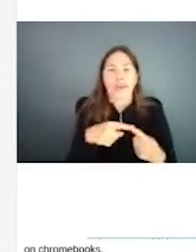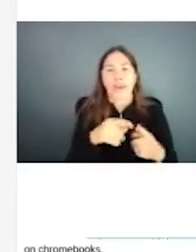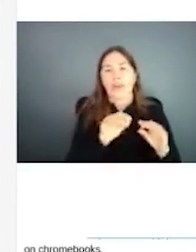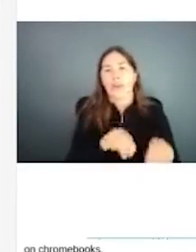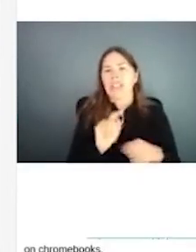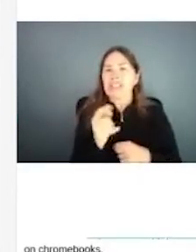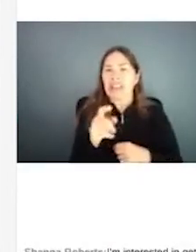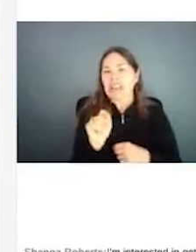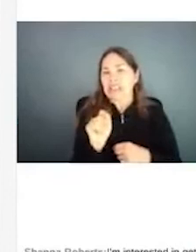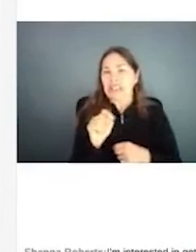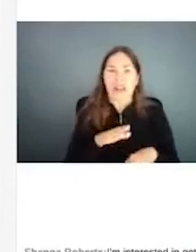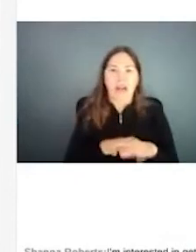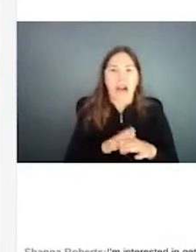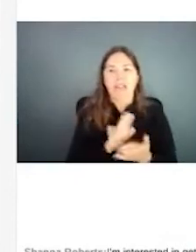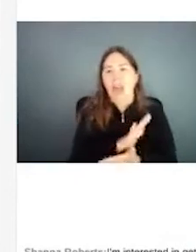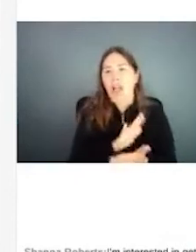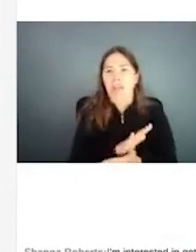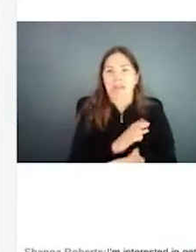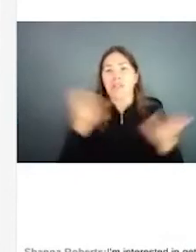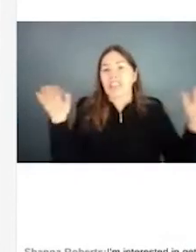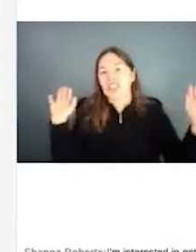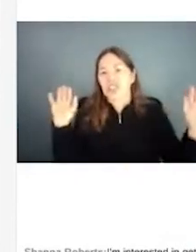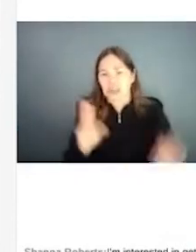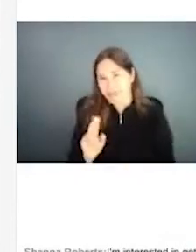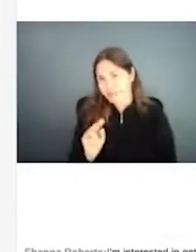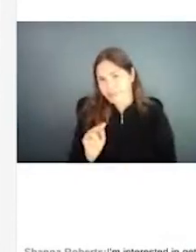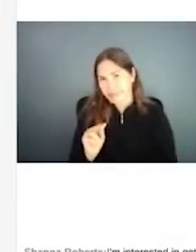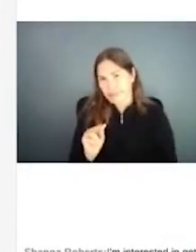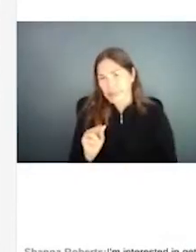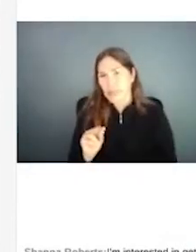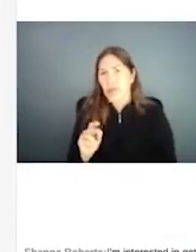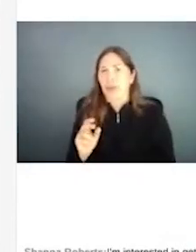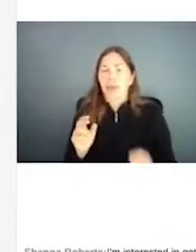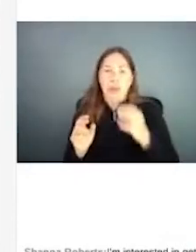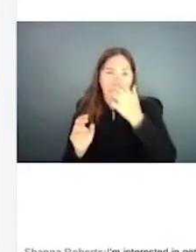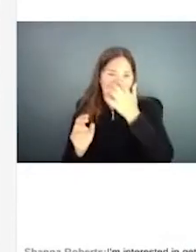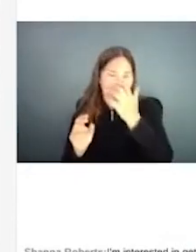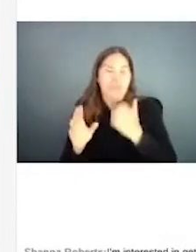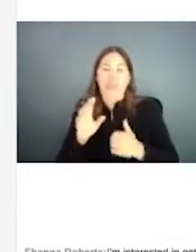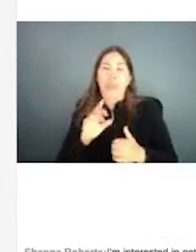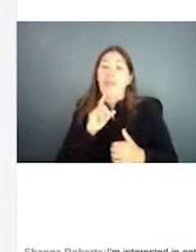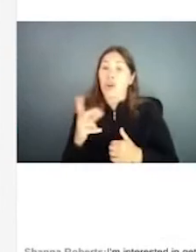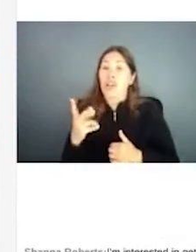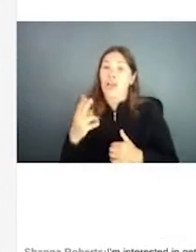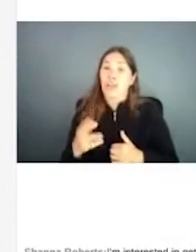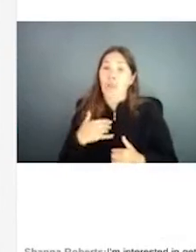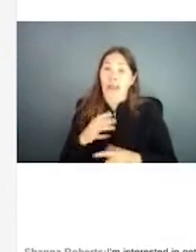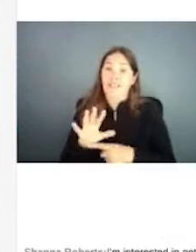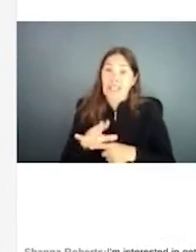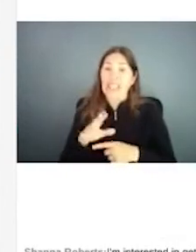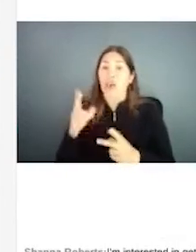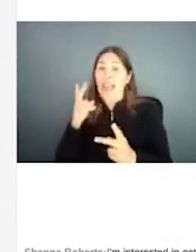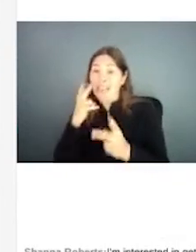on a document and say I'm done, right? So, but it is in both my video and